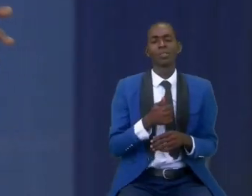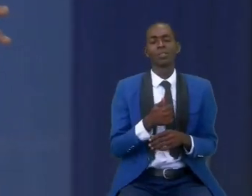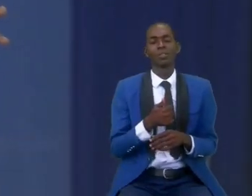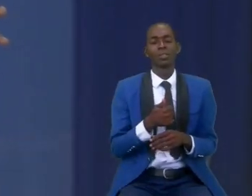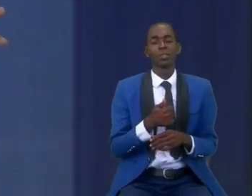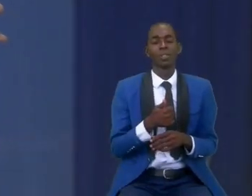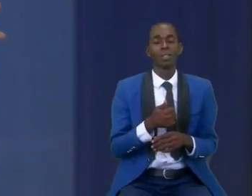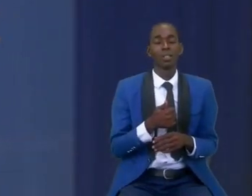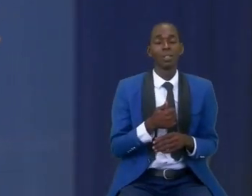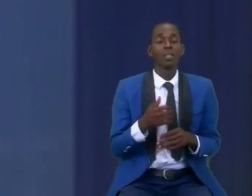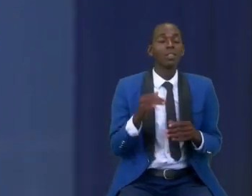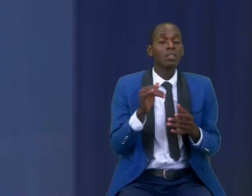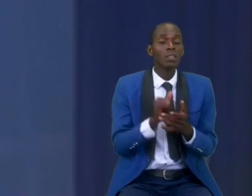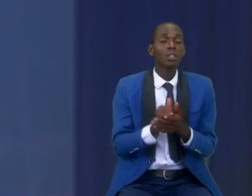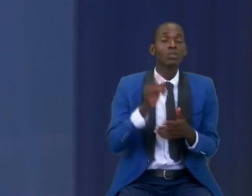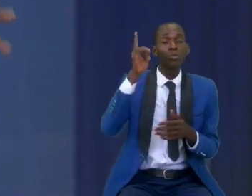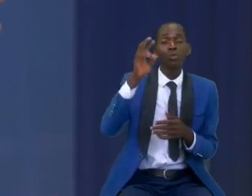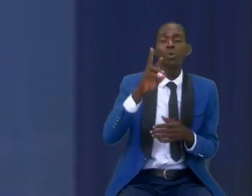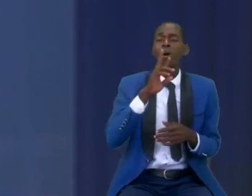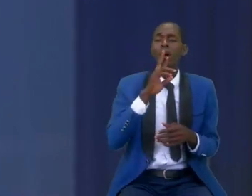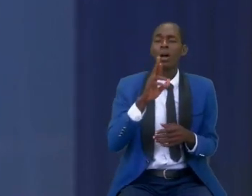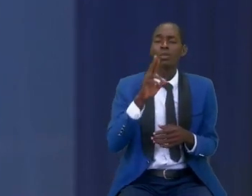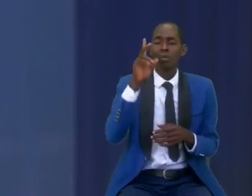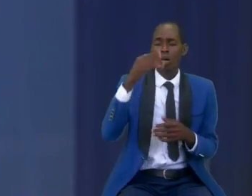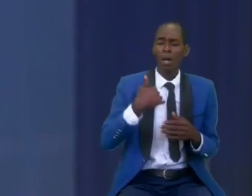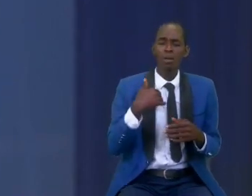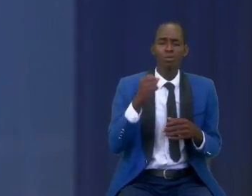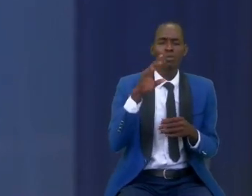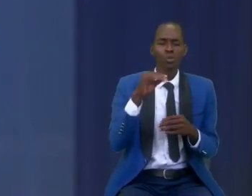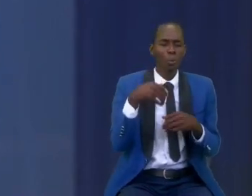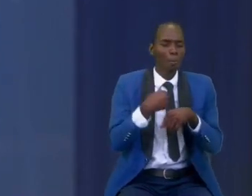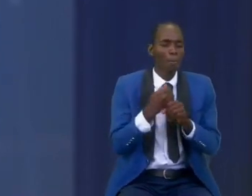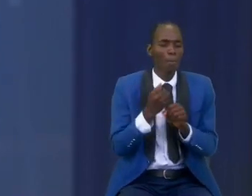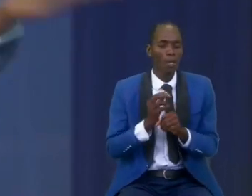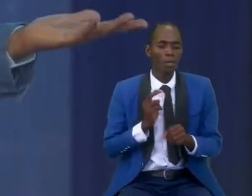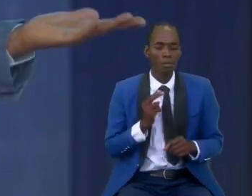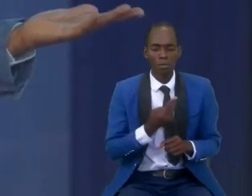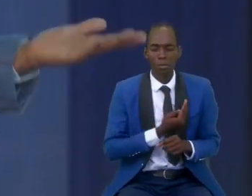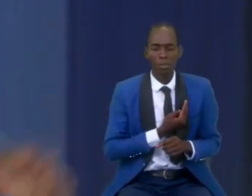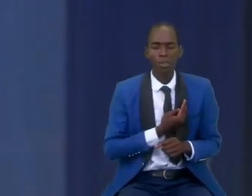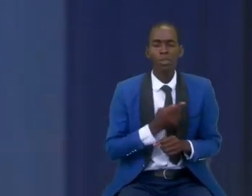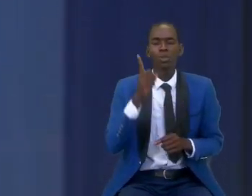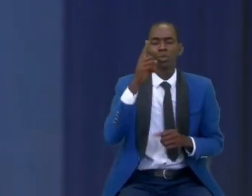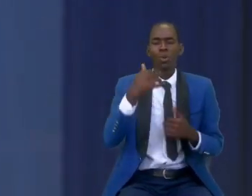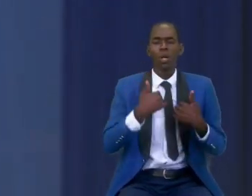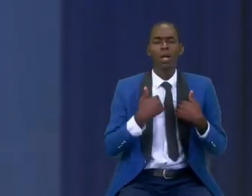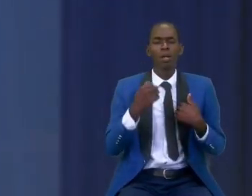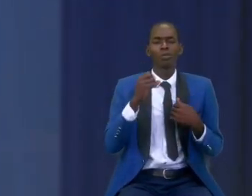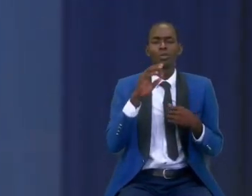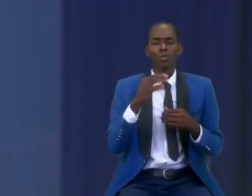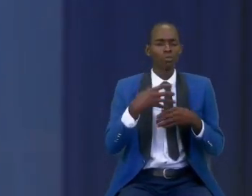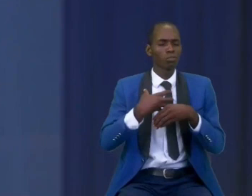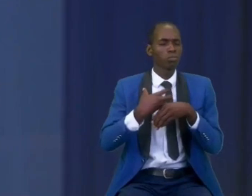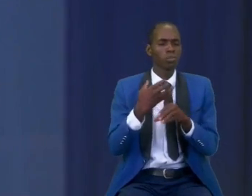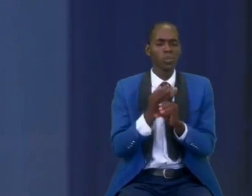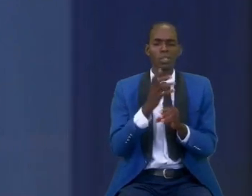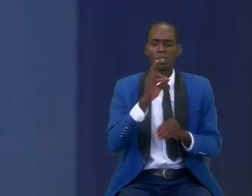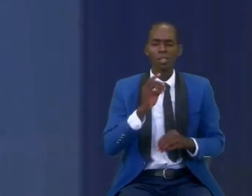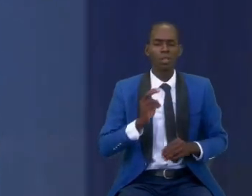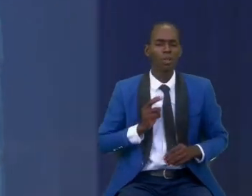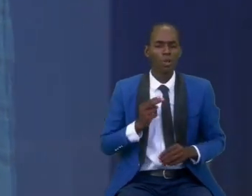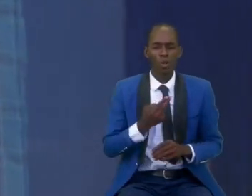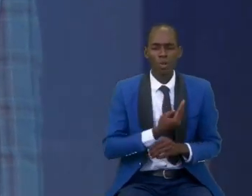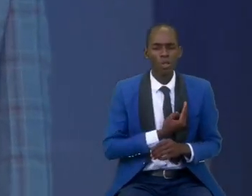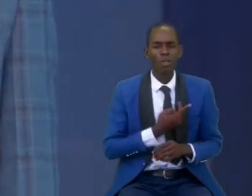us, you have so created us, and you have so impacted our lives that now